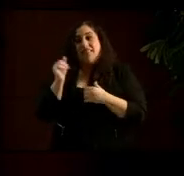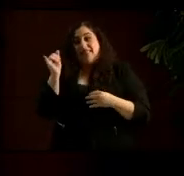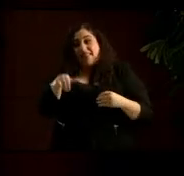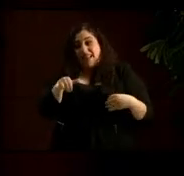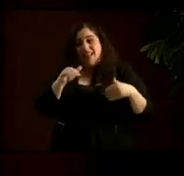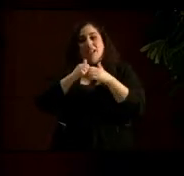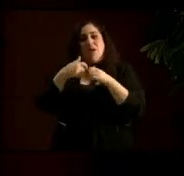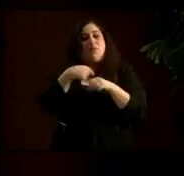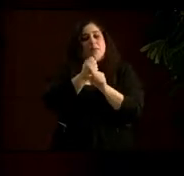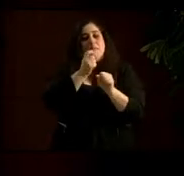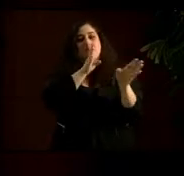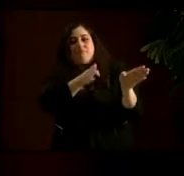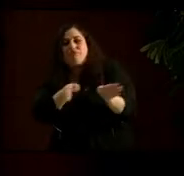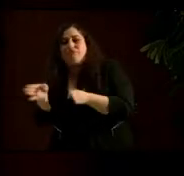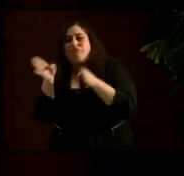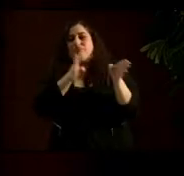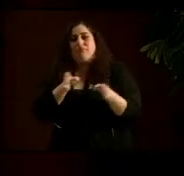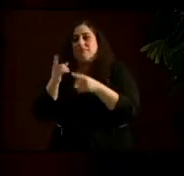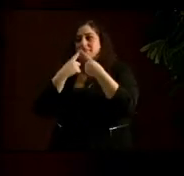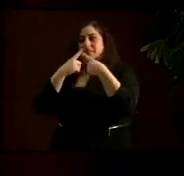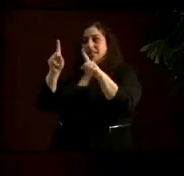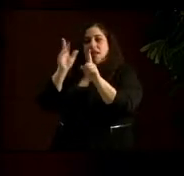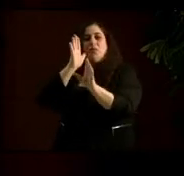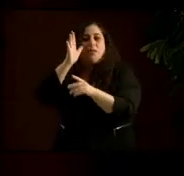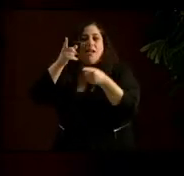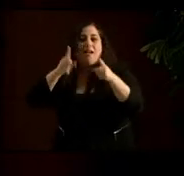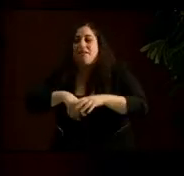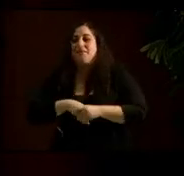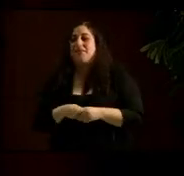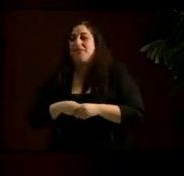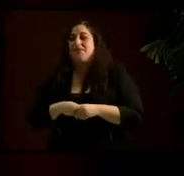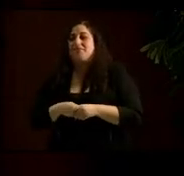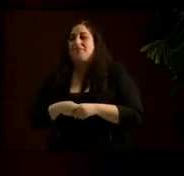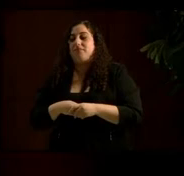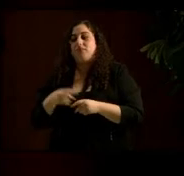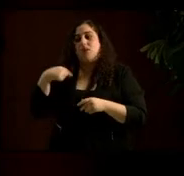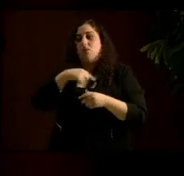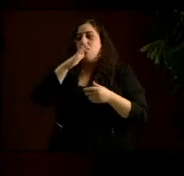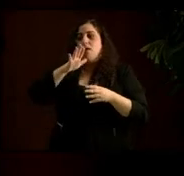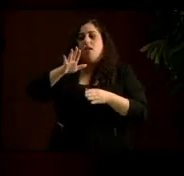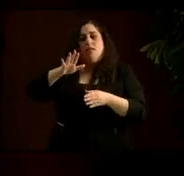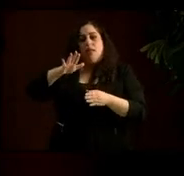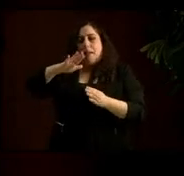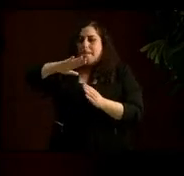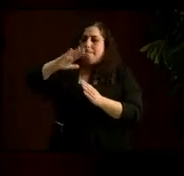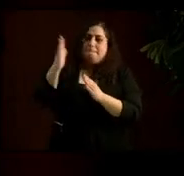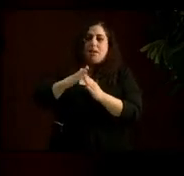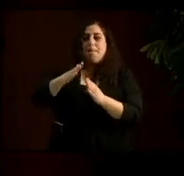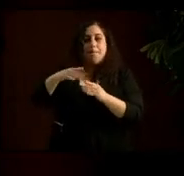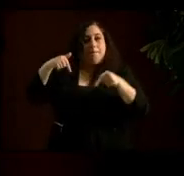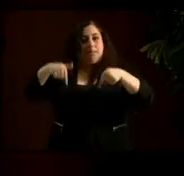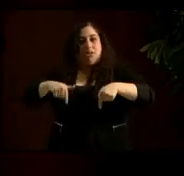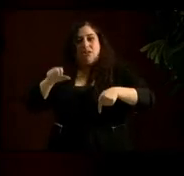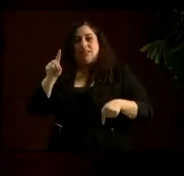all about becoming a premier public research university focused on access, excellence, and impact.